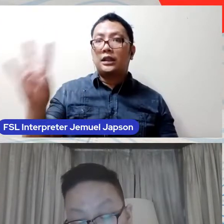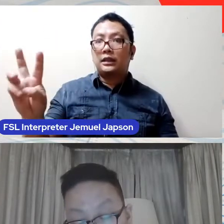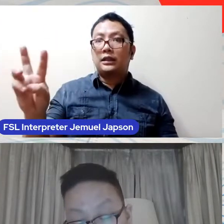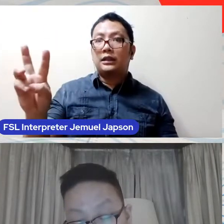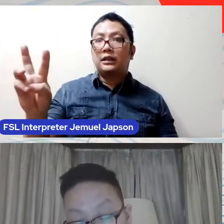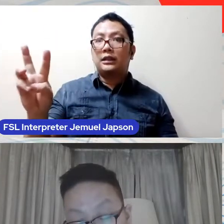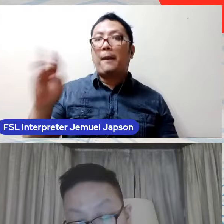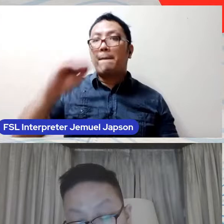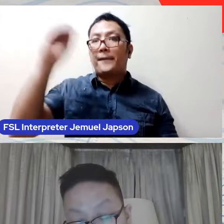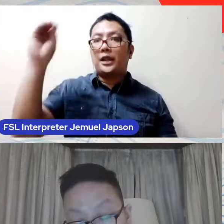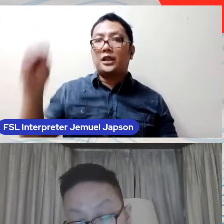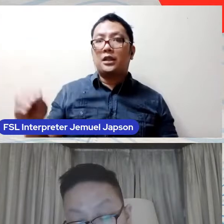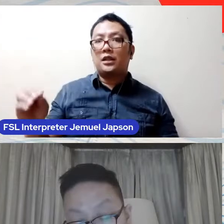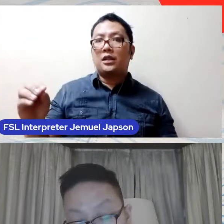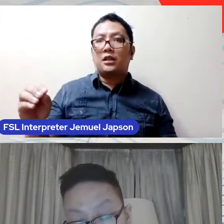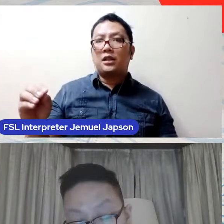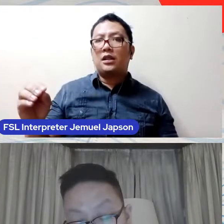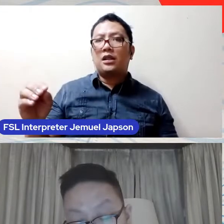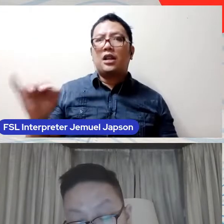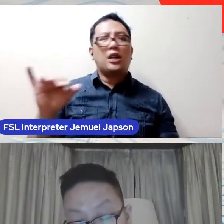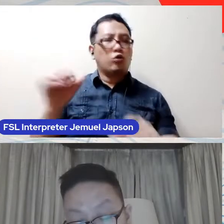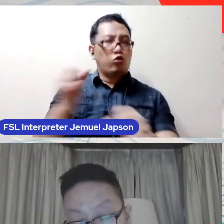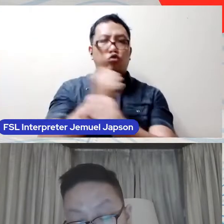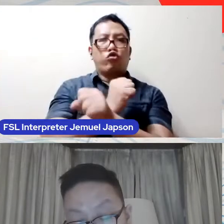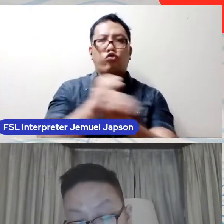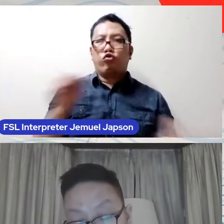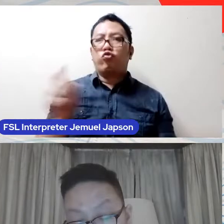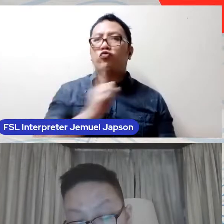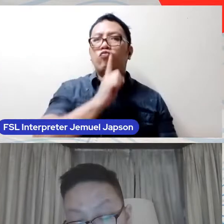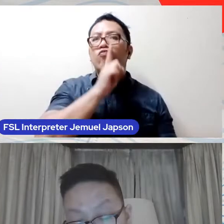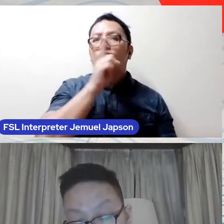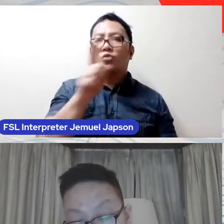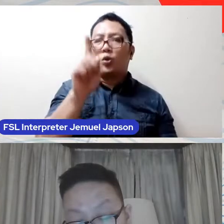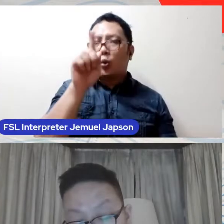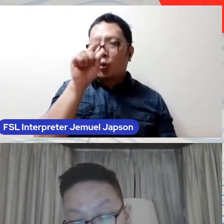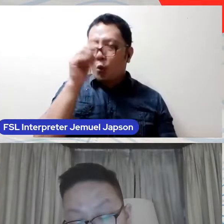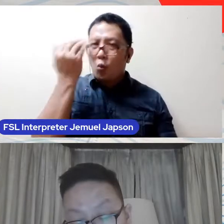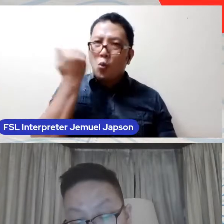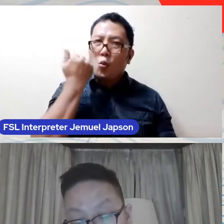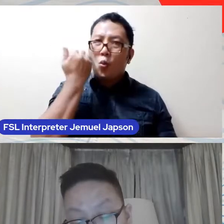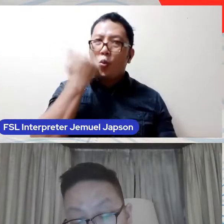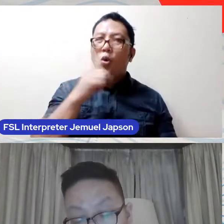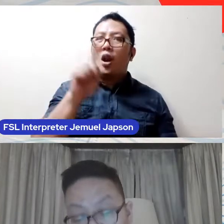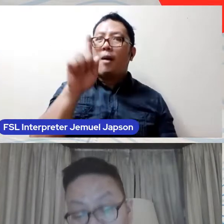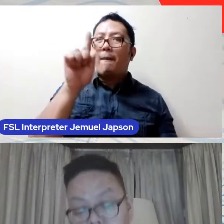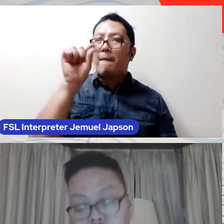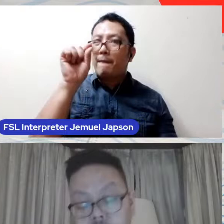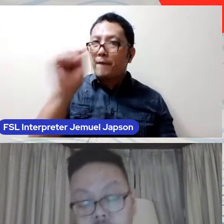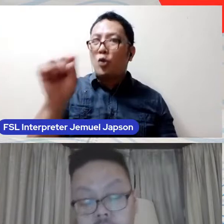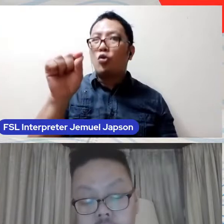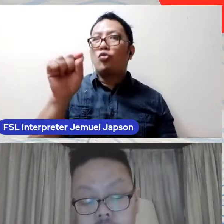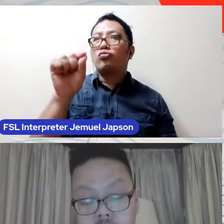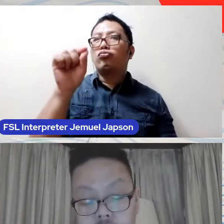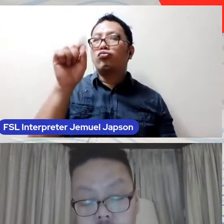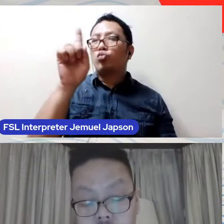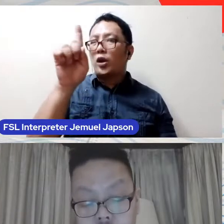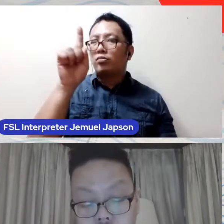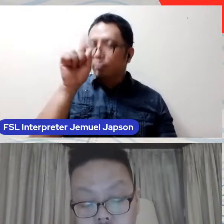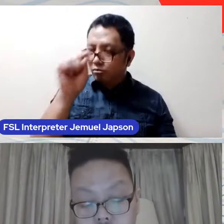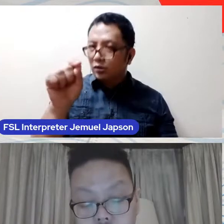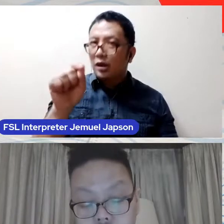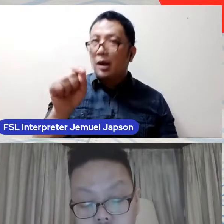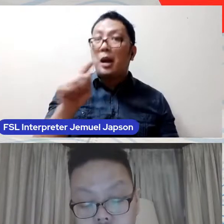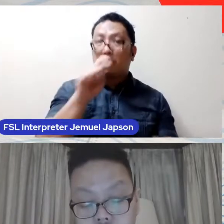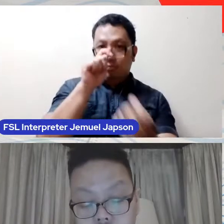99.996%. So talagang parang safeguard. Isang tuldok na lang yung hindi pa nag-sign off, but yun ang accuracy rate